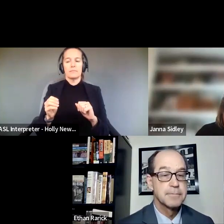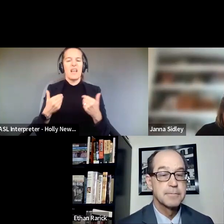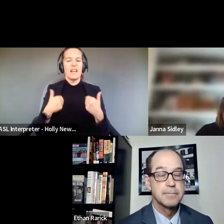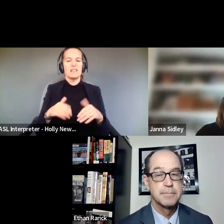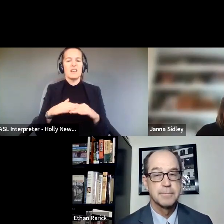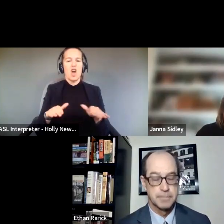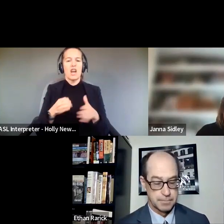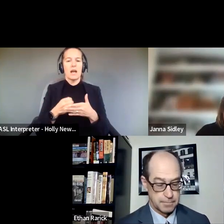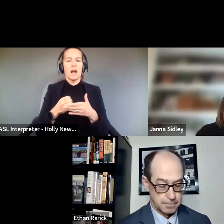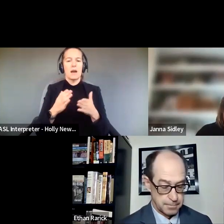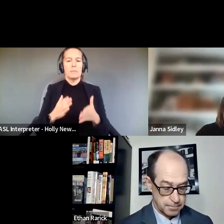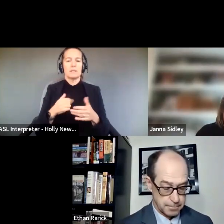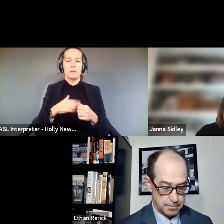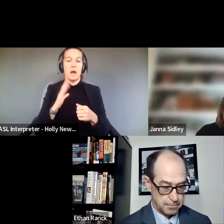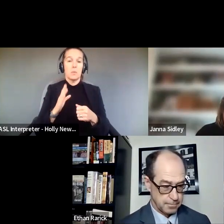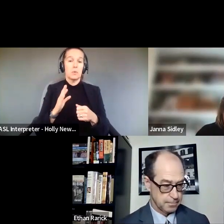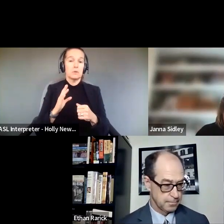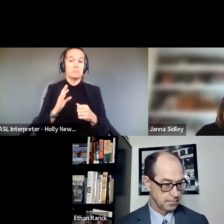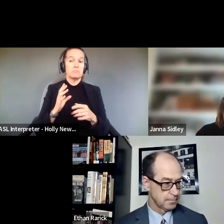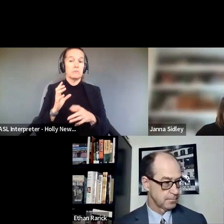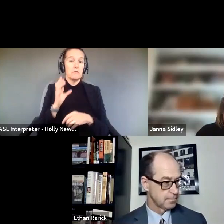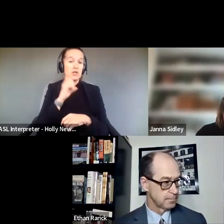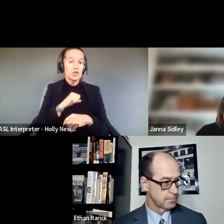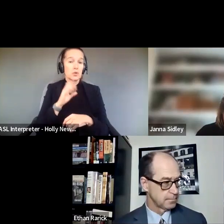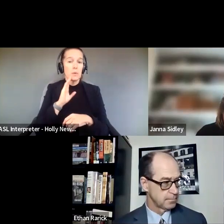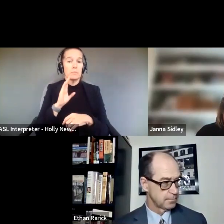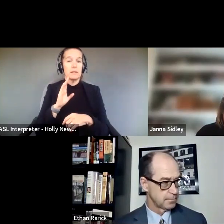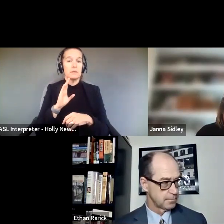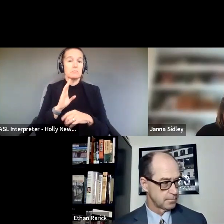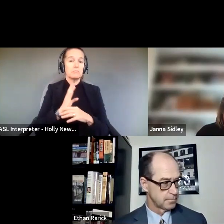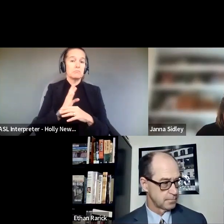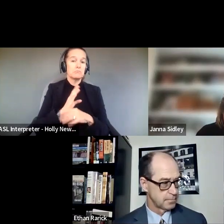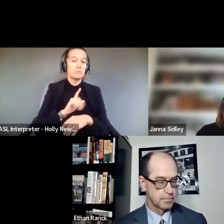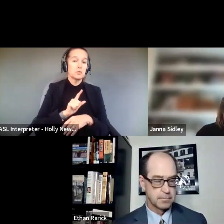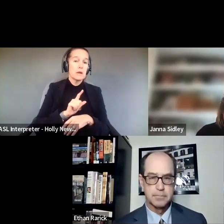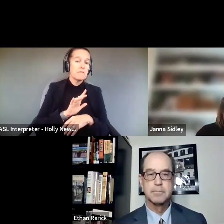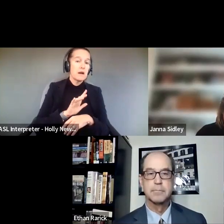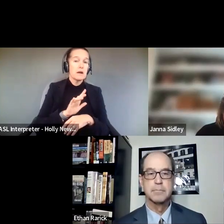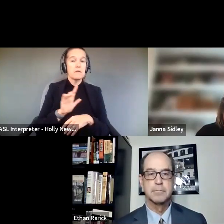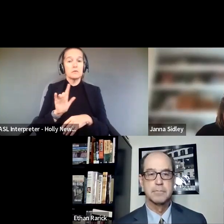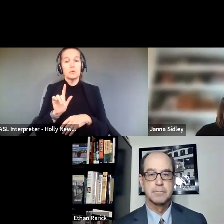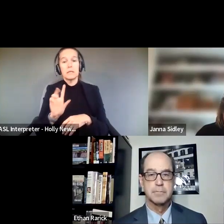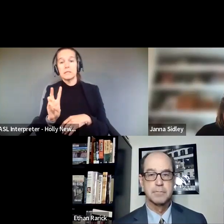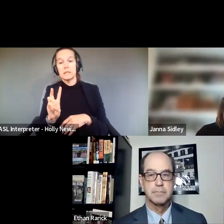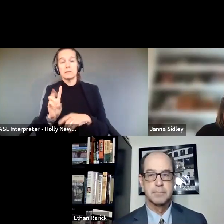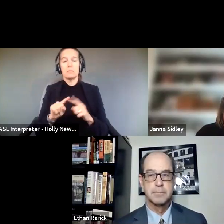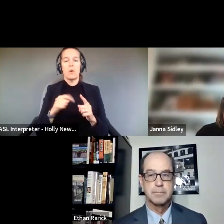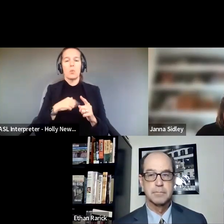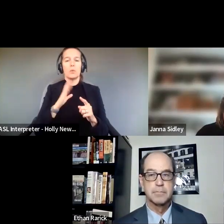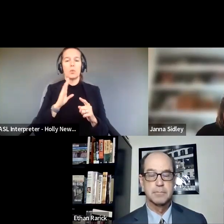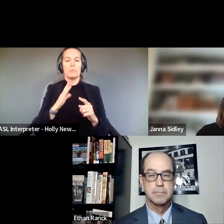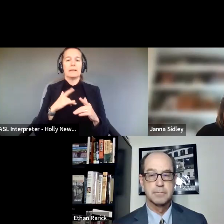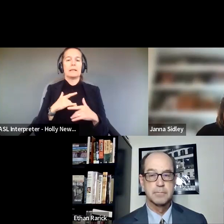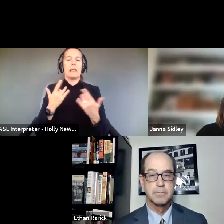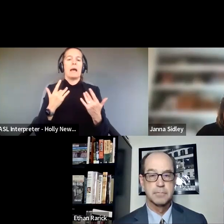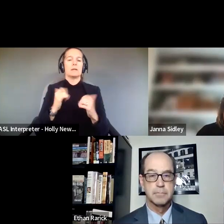non-economist, I would gather to venture would be somewhere between 25 and 26, but we would be delighted to work with you